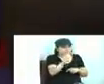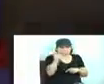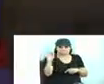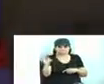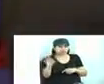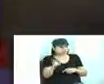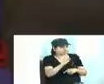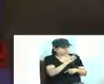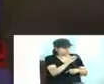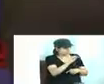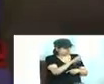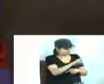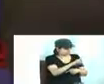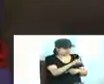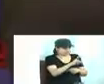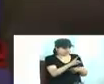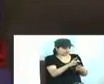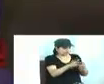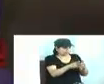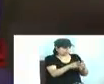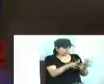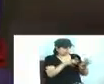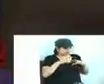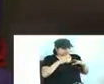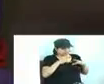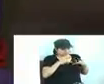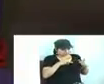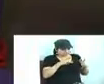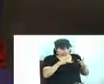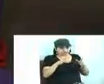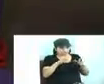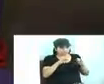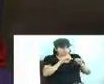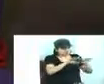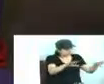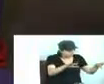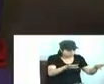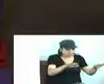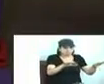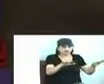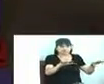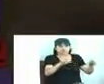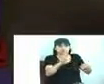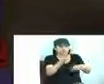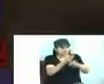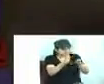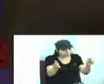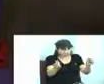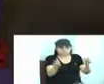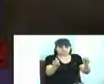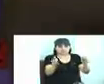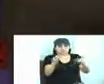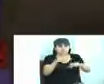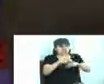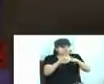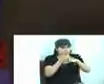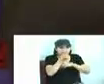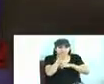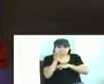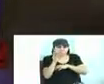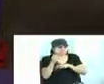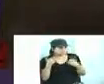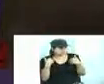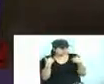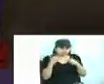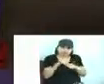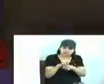or whether they'll be solved or whatever's going to happen. Is there going to be enough healthcare to solve all that? It's about global warming. It's the worry about do I have enough? Can I